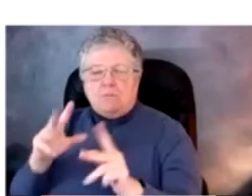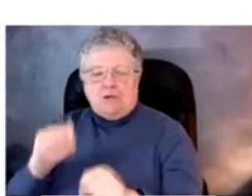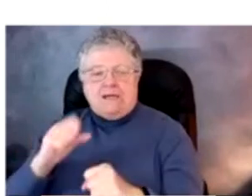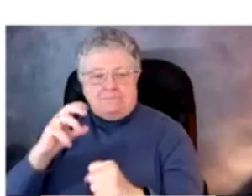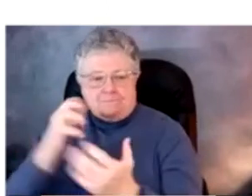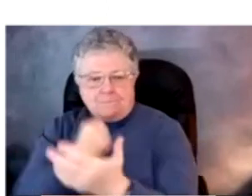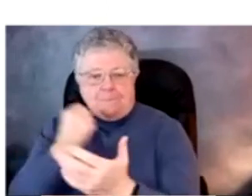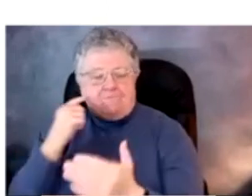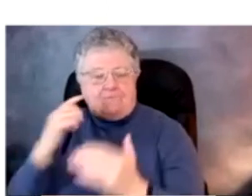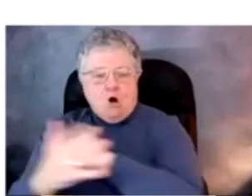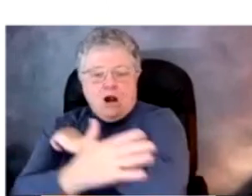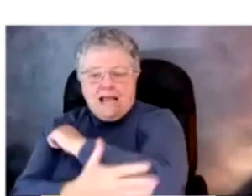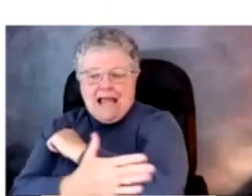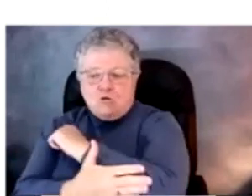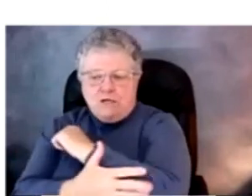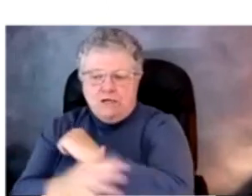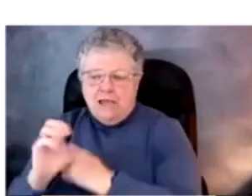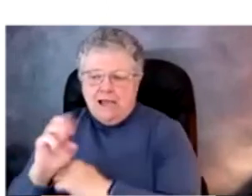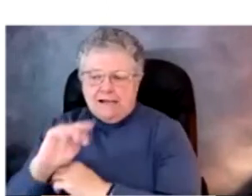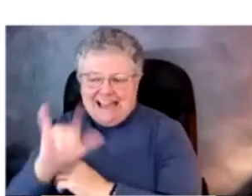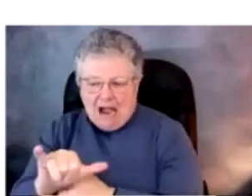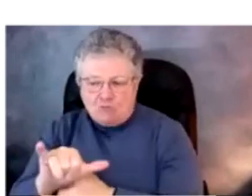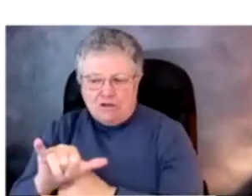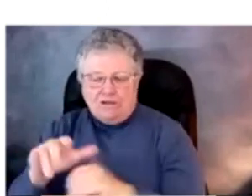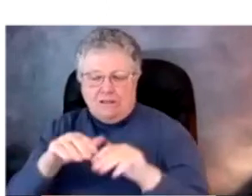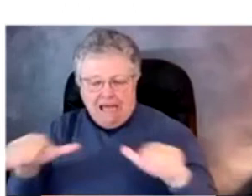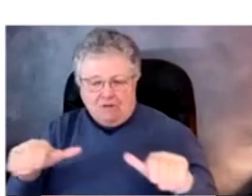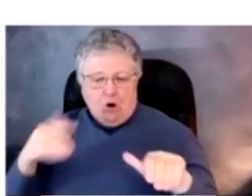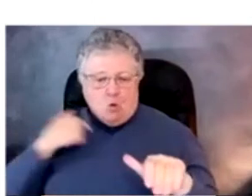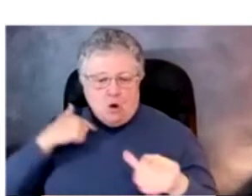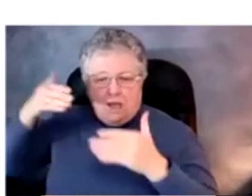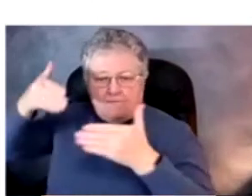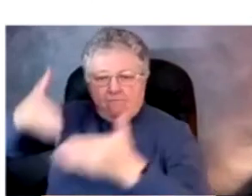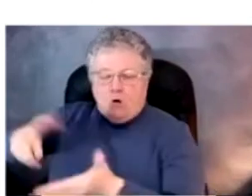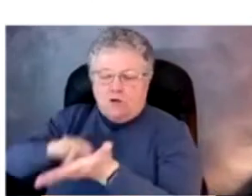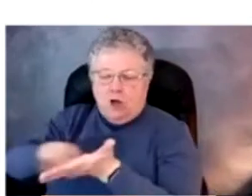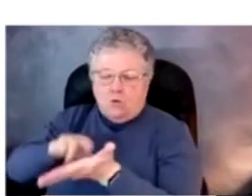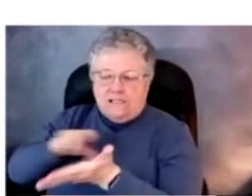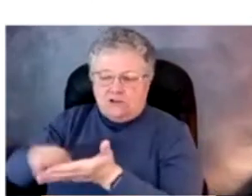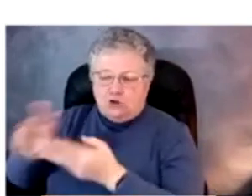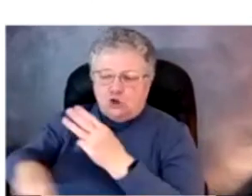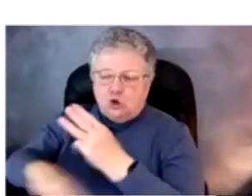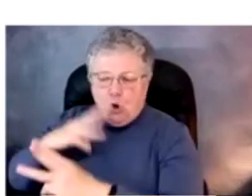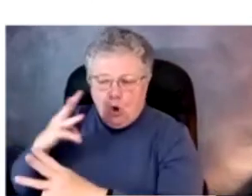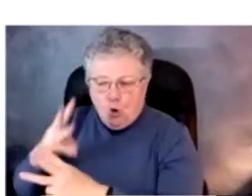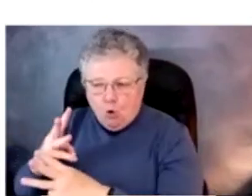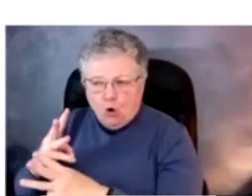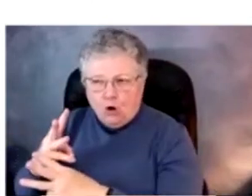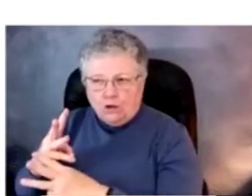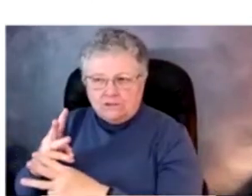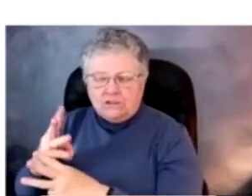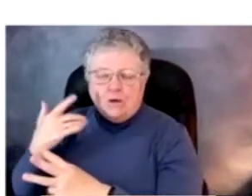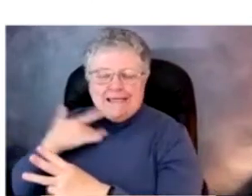because we focus on rural in our research world. We often look at things at the county